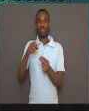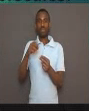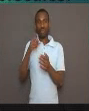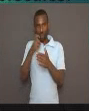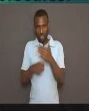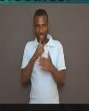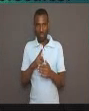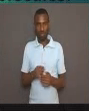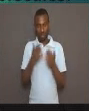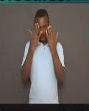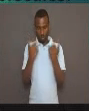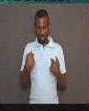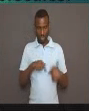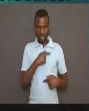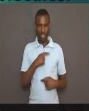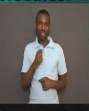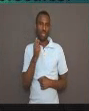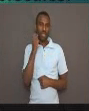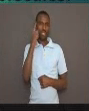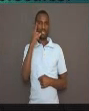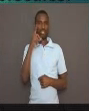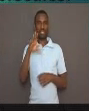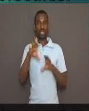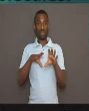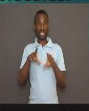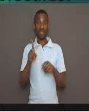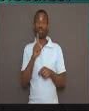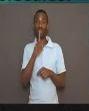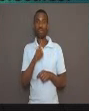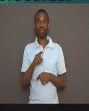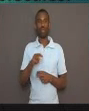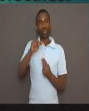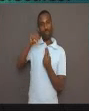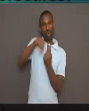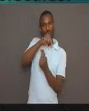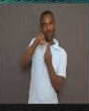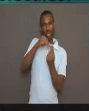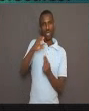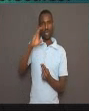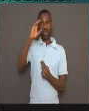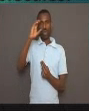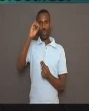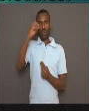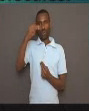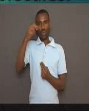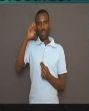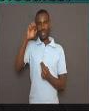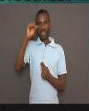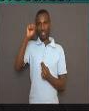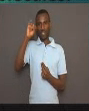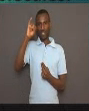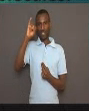Now that we understand molecular cohesion, we can clarify